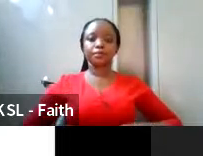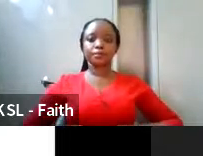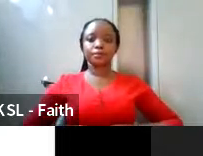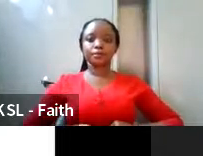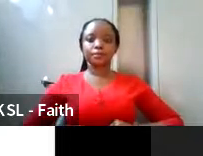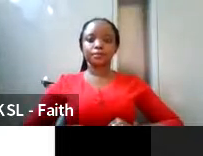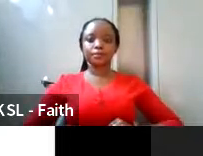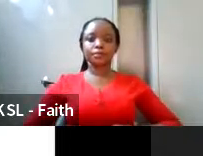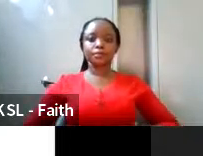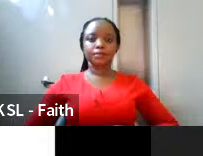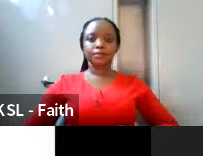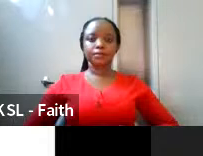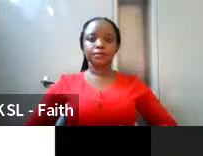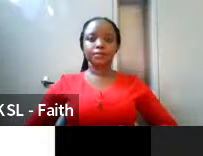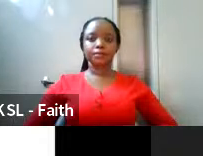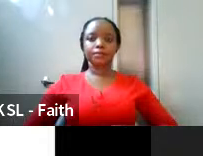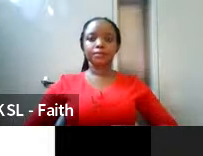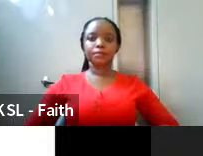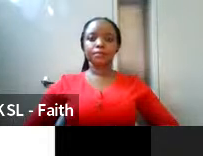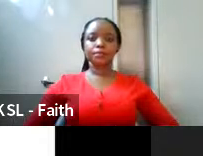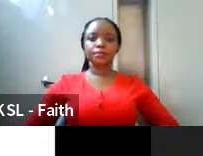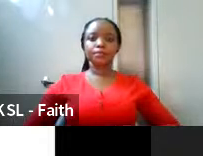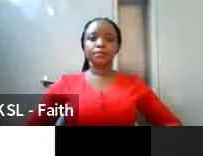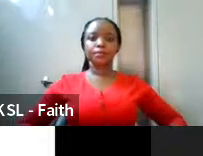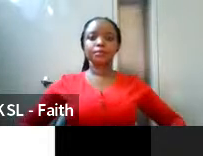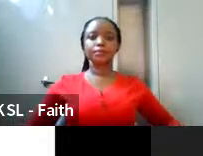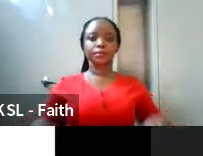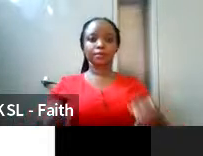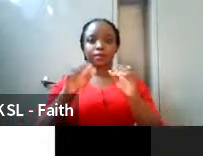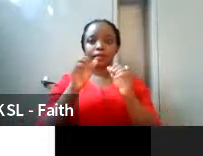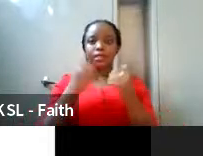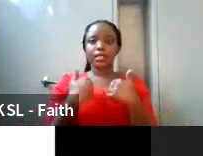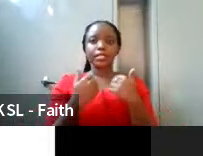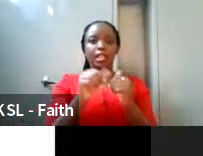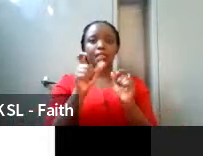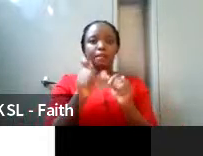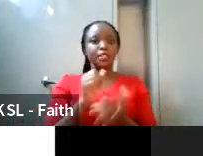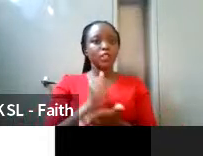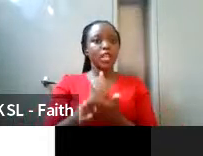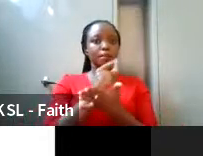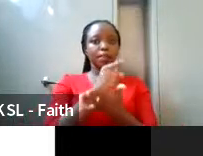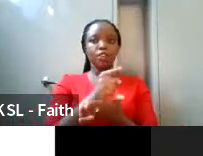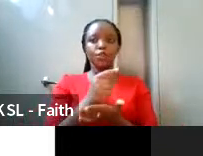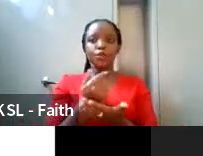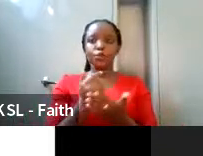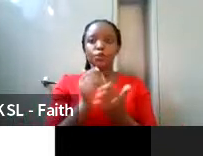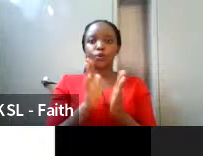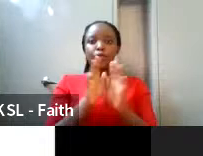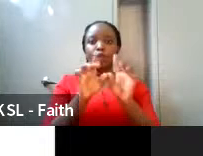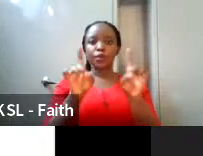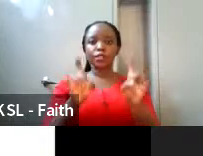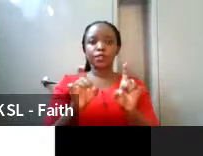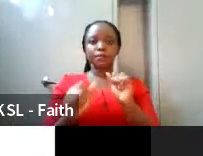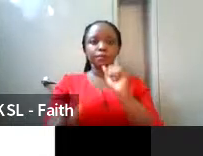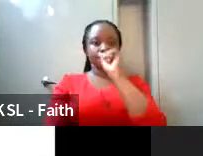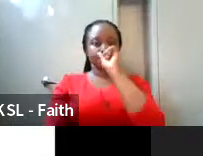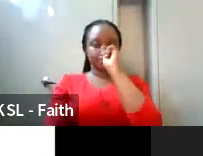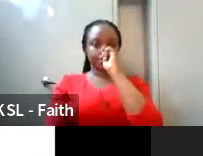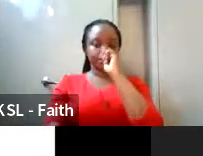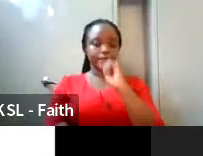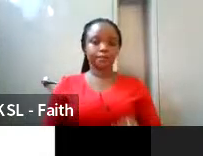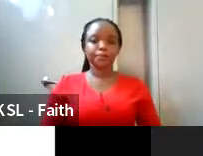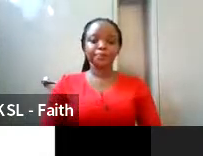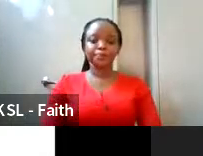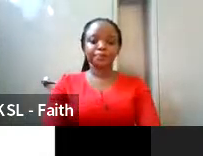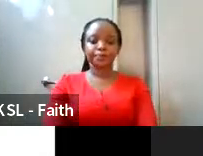Are we together, Georgina? Is someone else helping you with the answering question part?